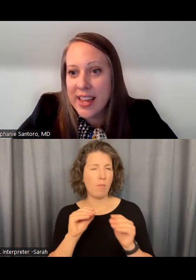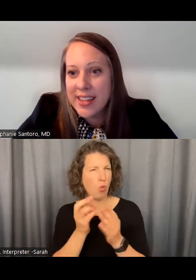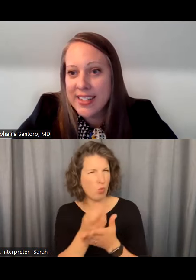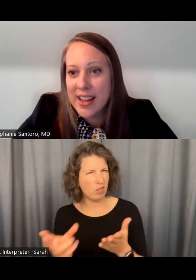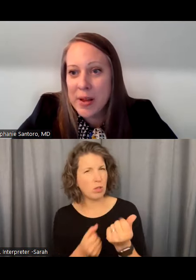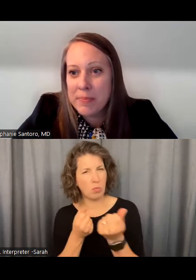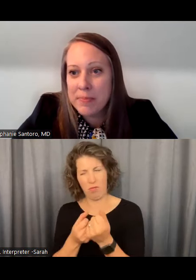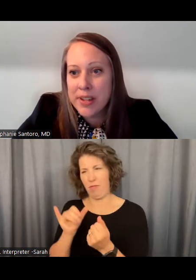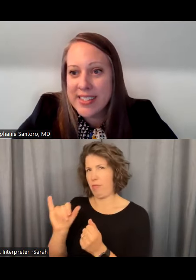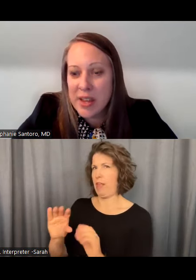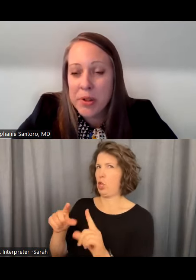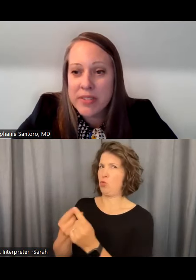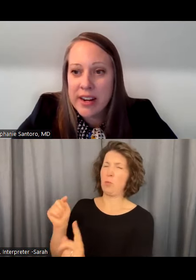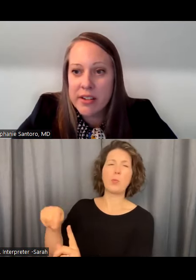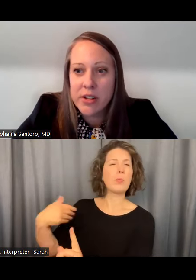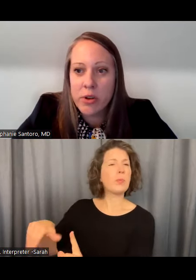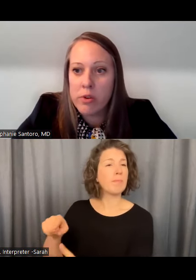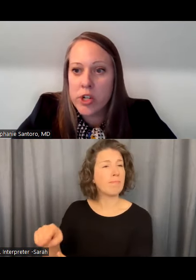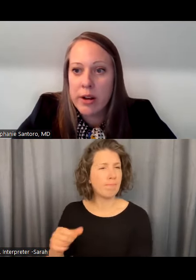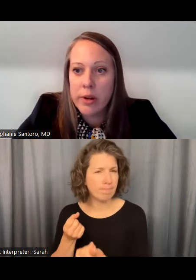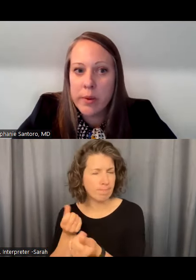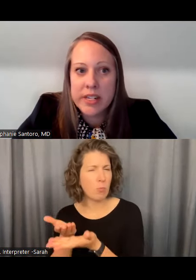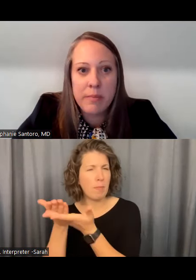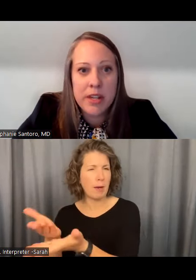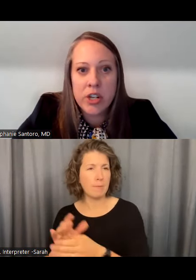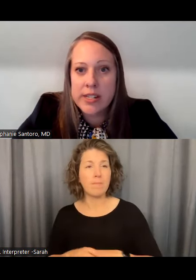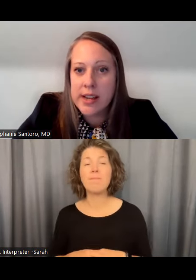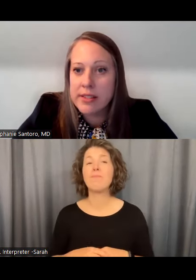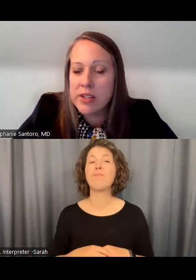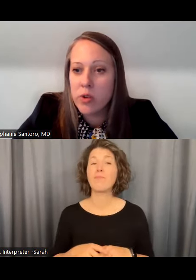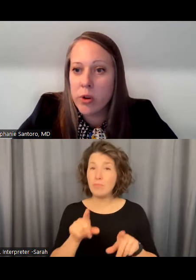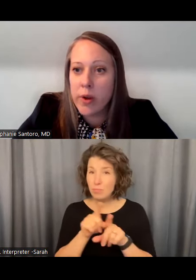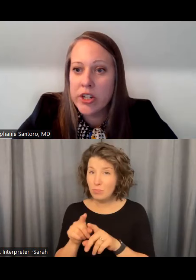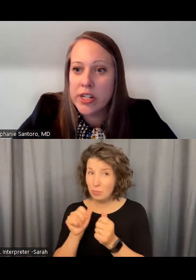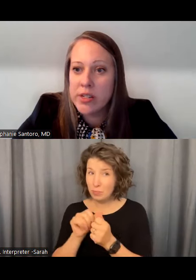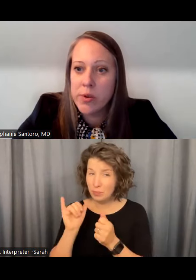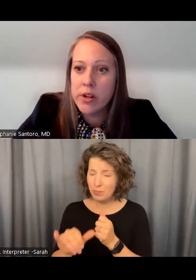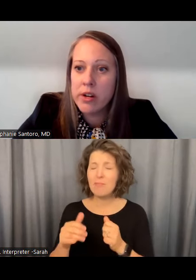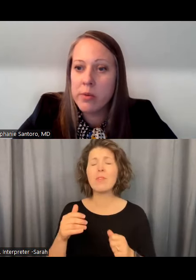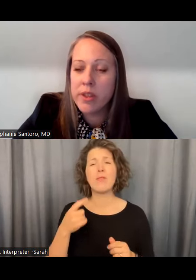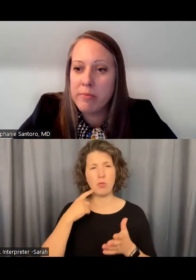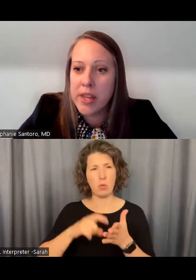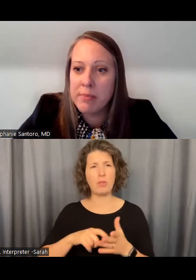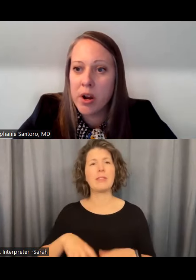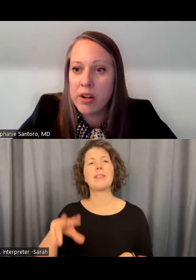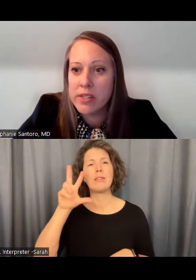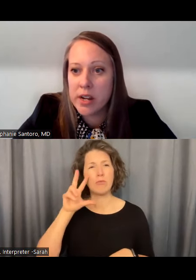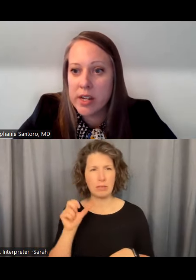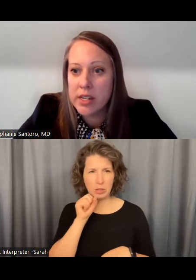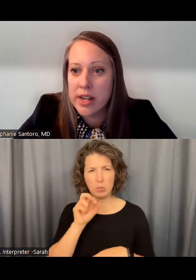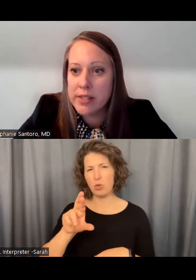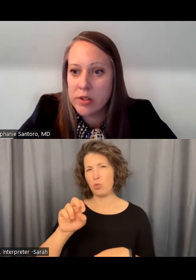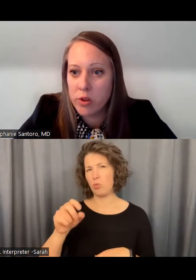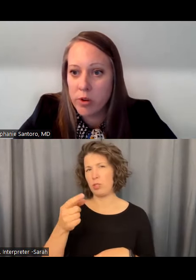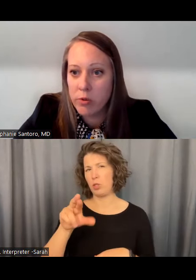The second example of diagnostic overshadowing I wanted to mention is Down syndrome regression disorder. We've been part of